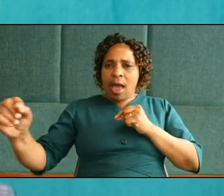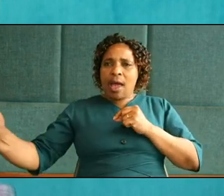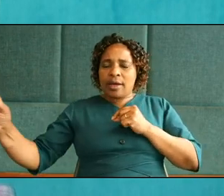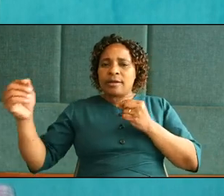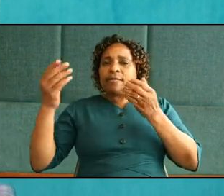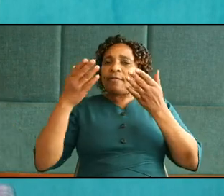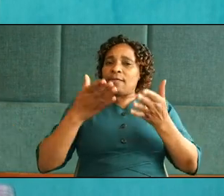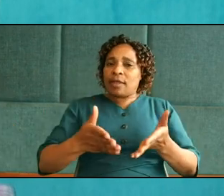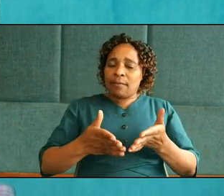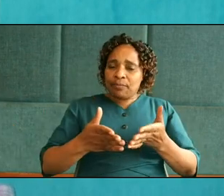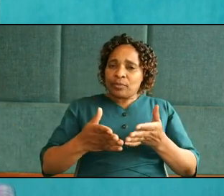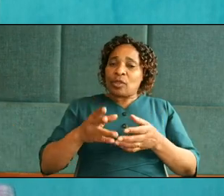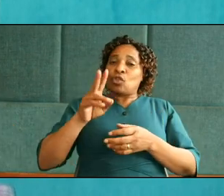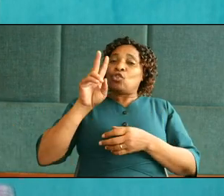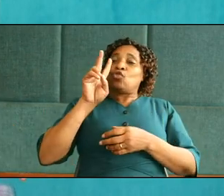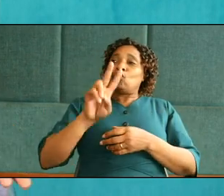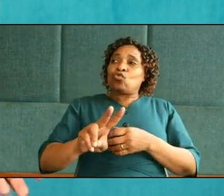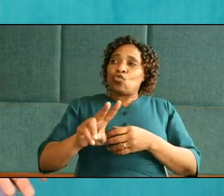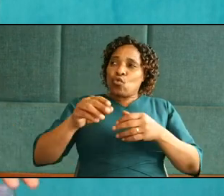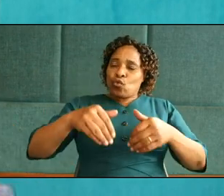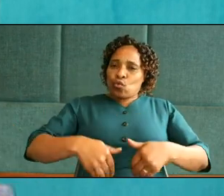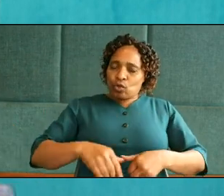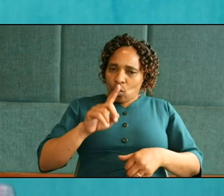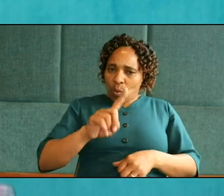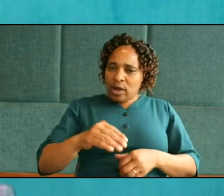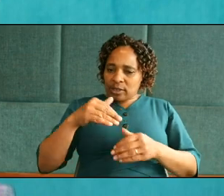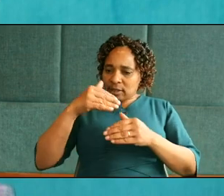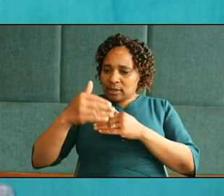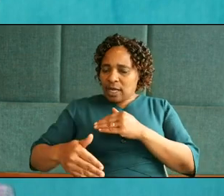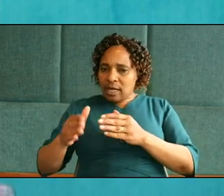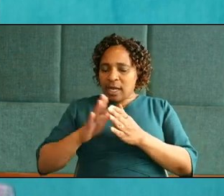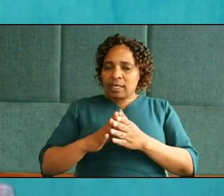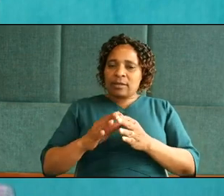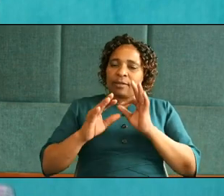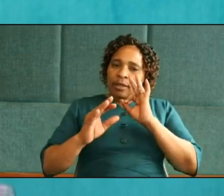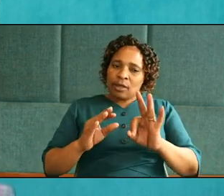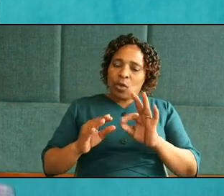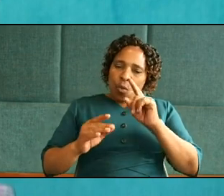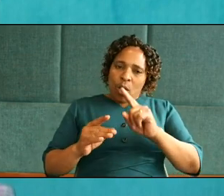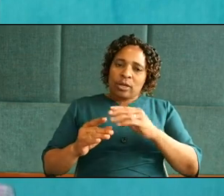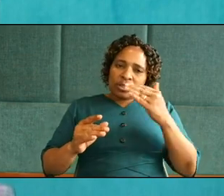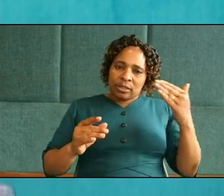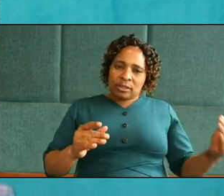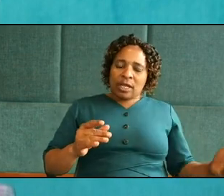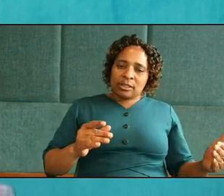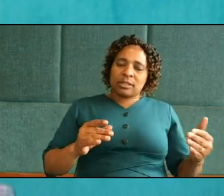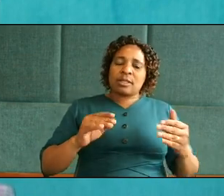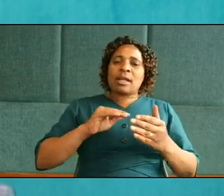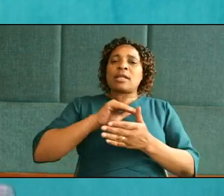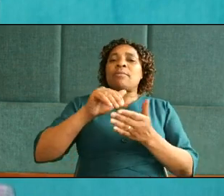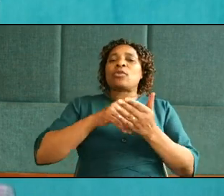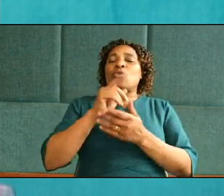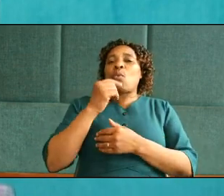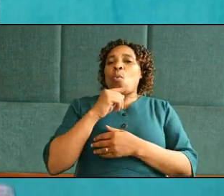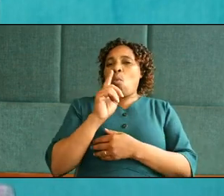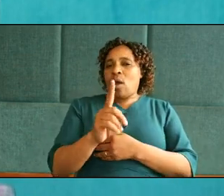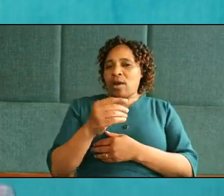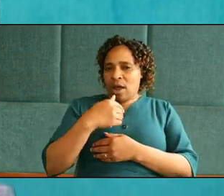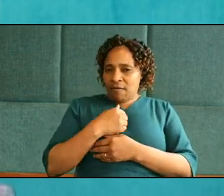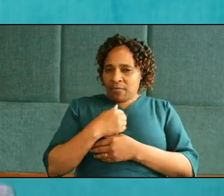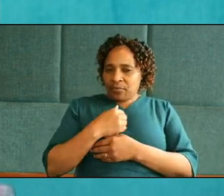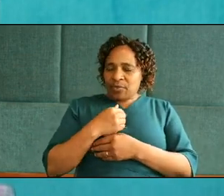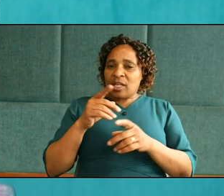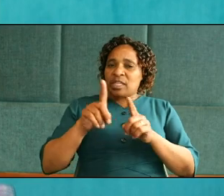beach. And there are two youth on one side and three youth on one side, and there's one who's right in the middle. And it's as though he's